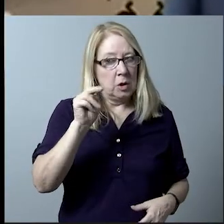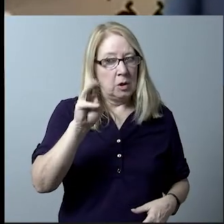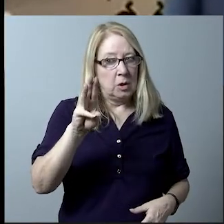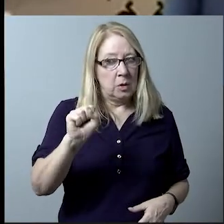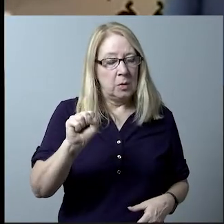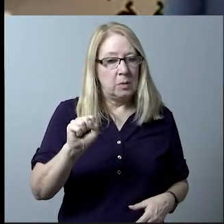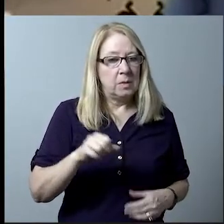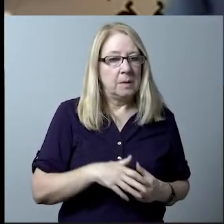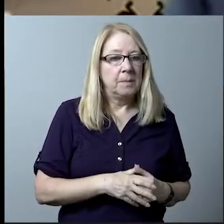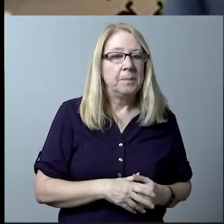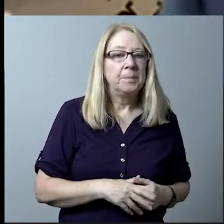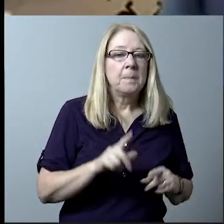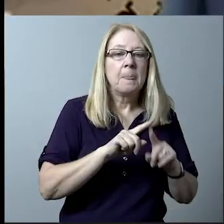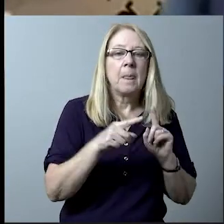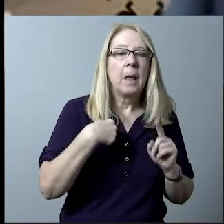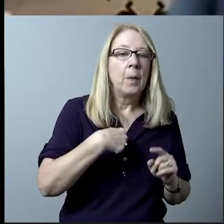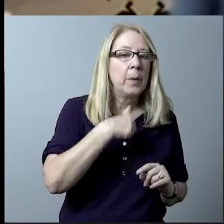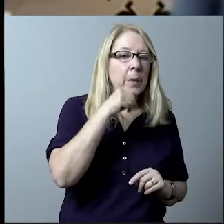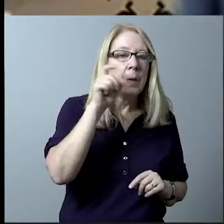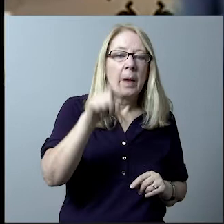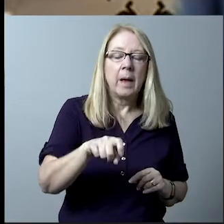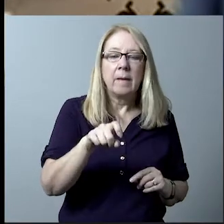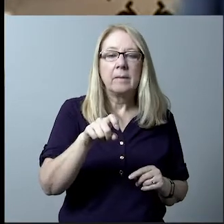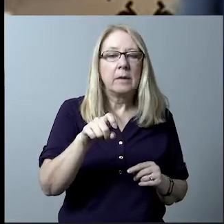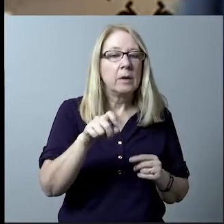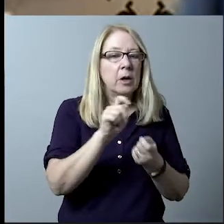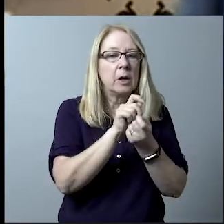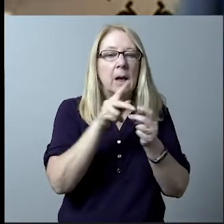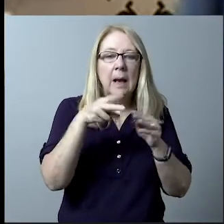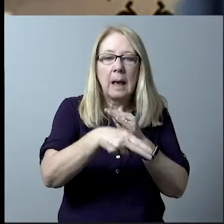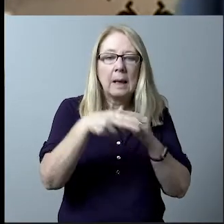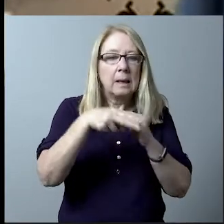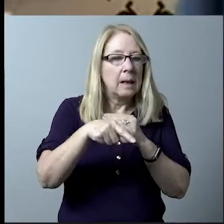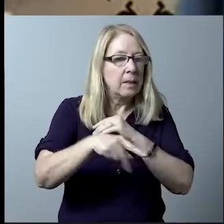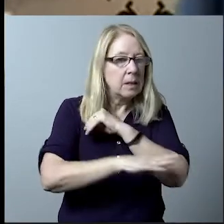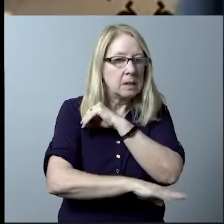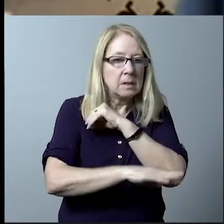you, this has been good news for us. This means we don't have to make any